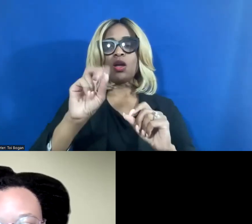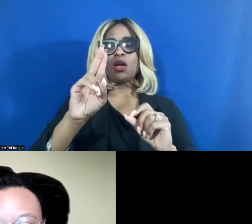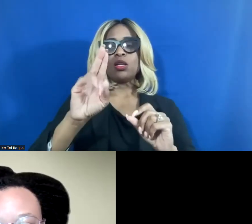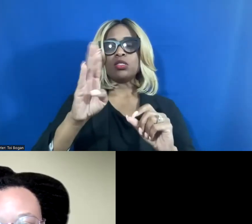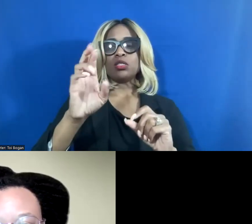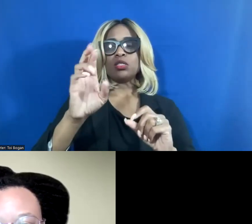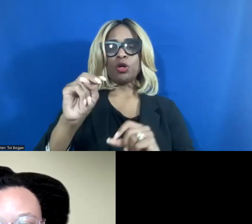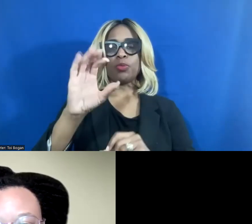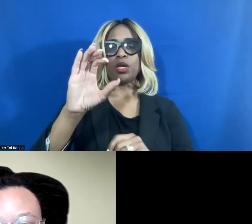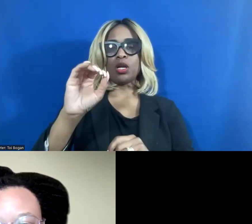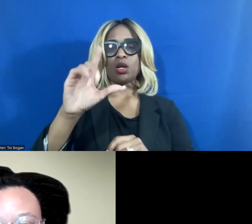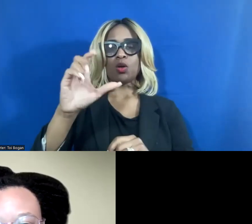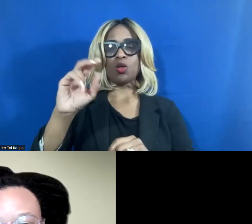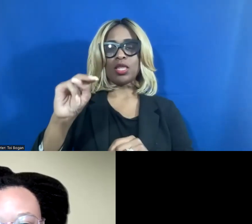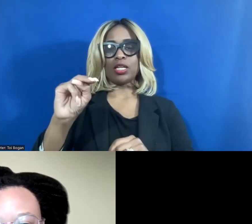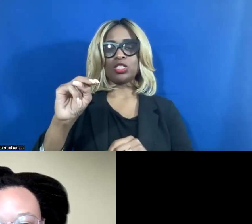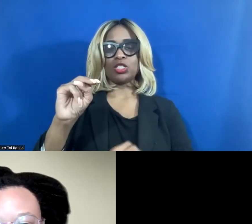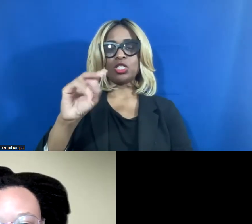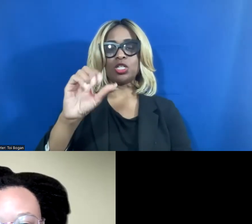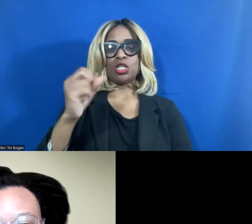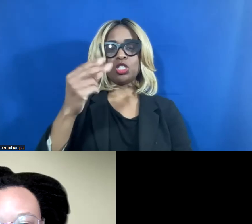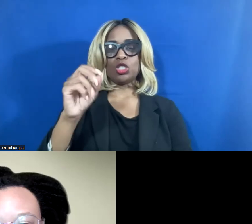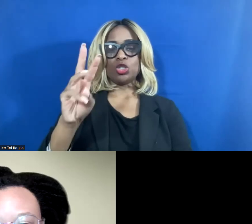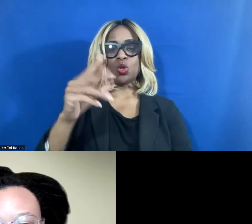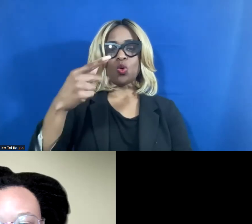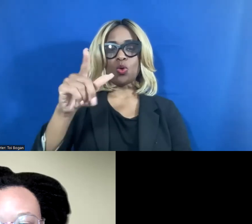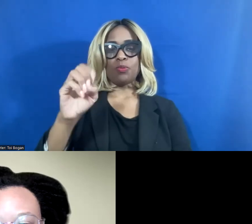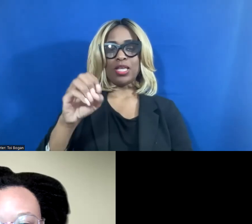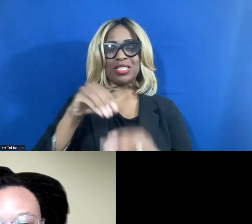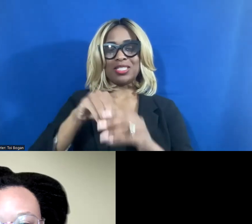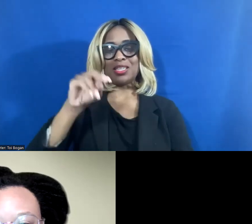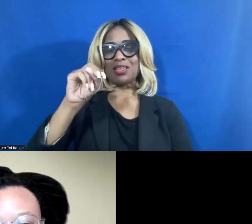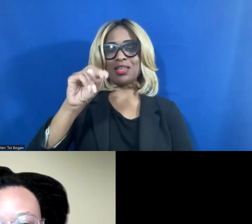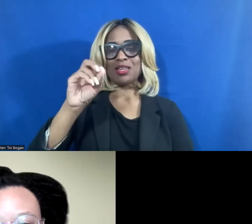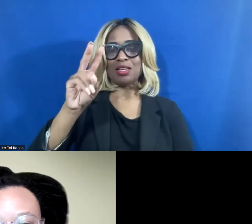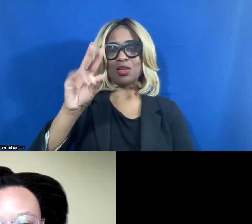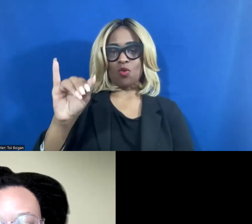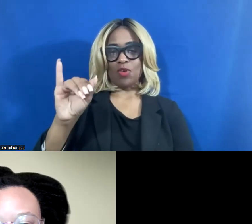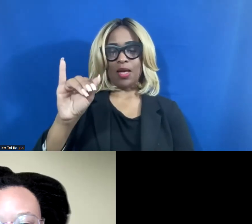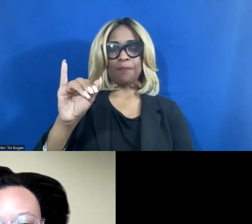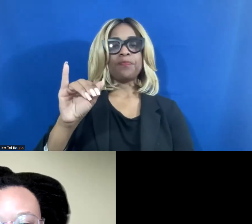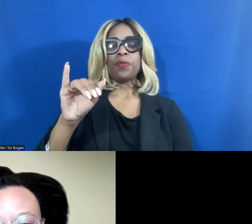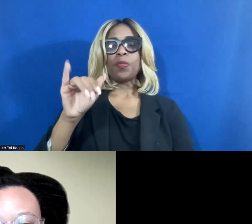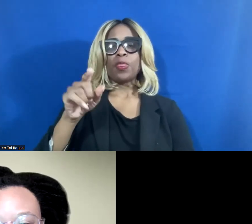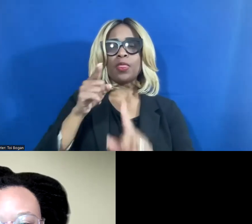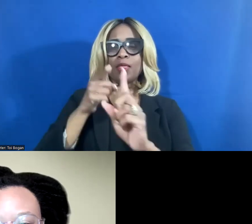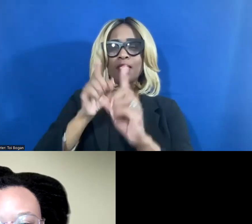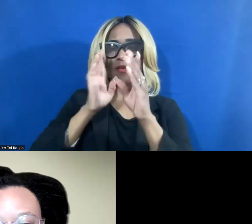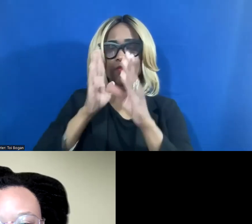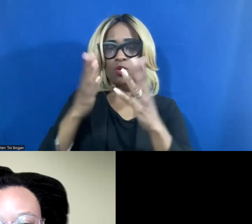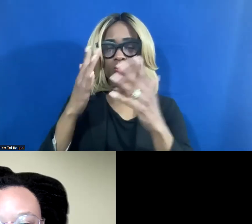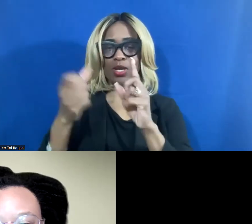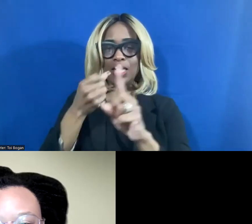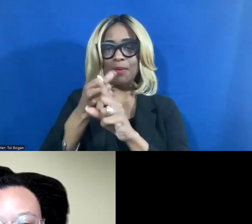Collection Showplace in Novi, Michigan. The focus of that will be the impact